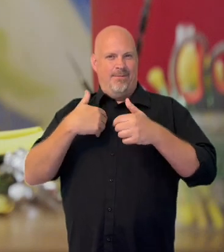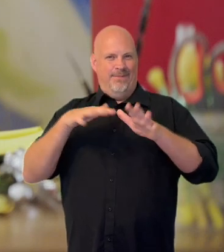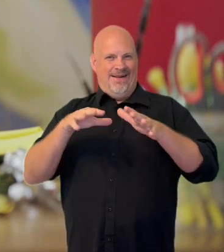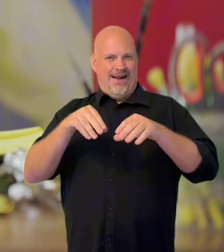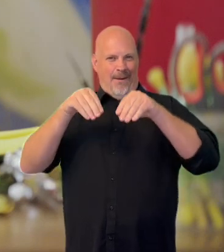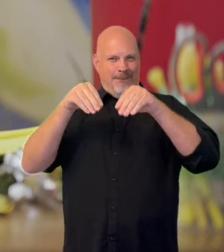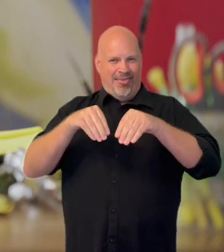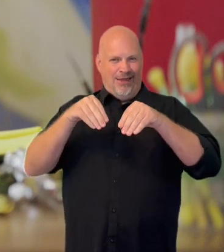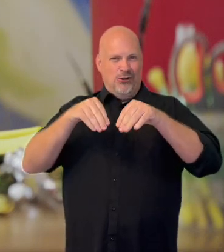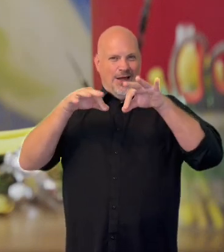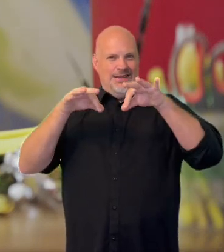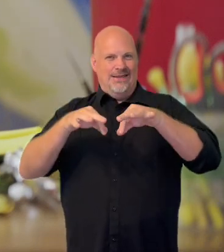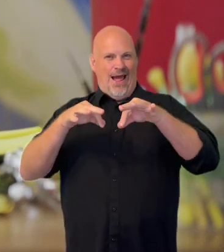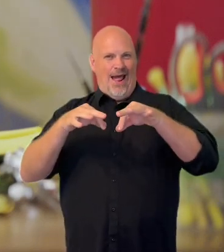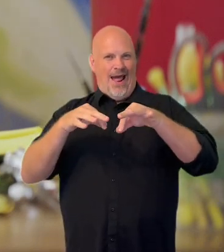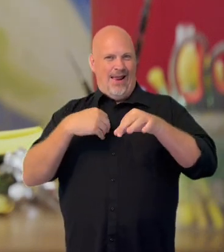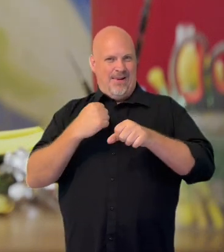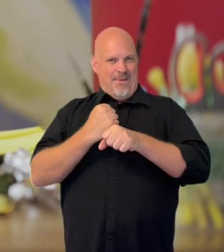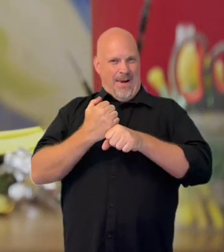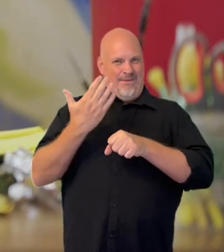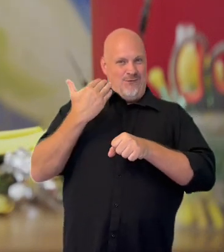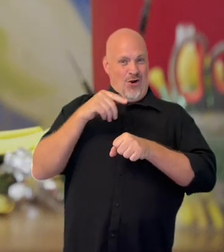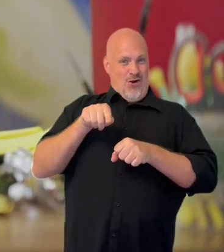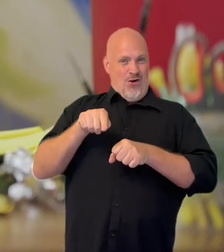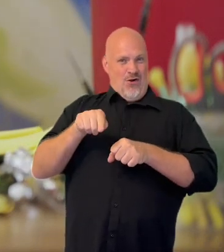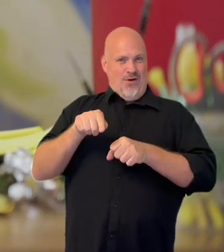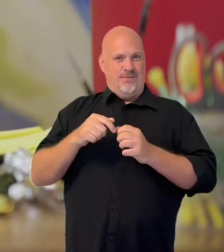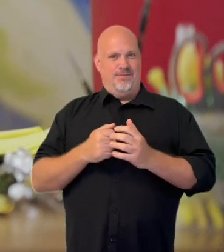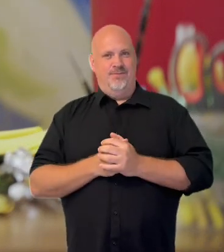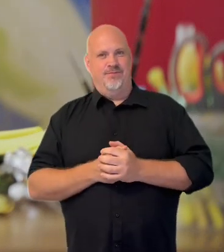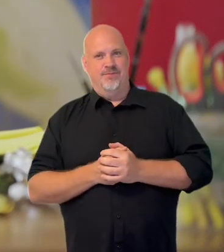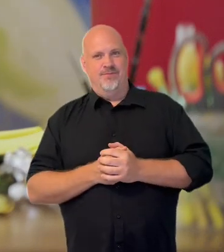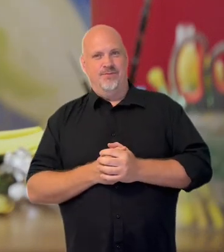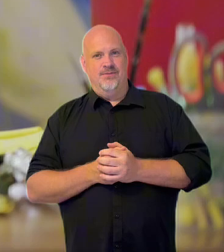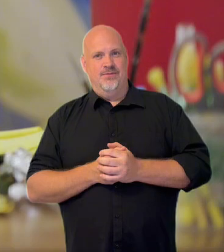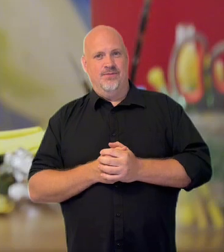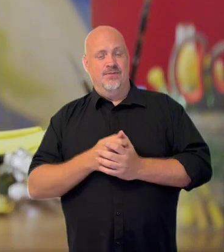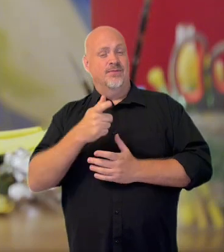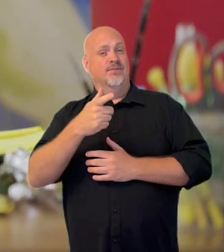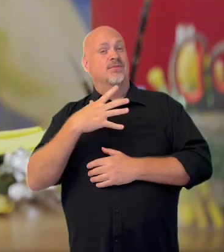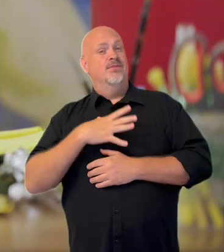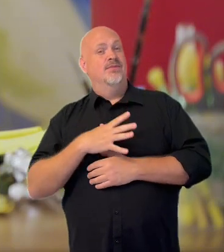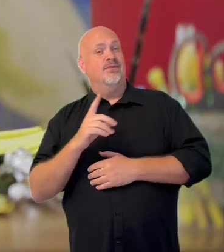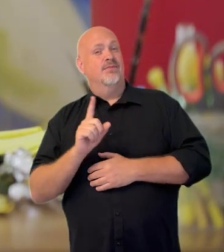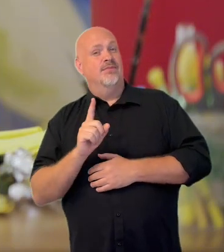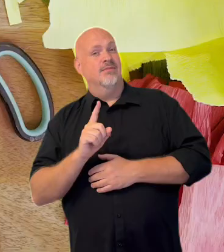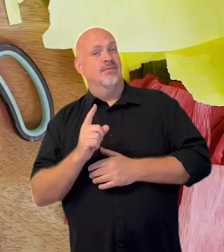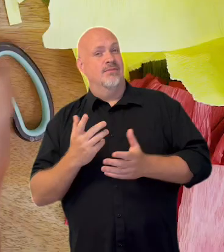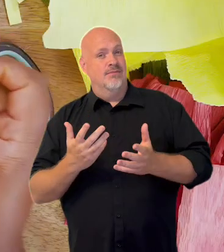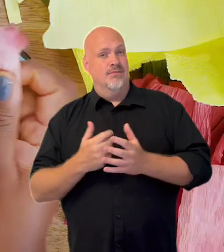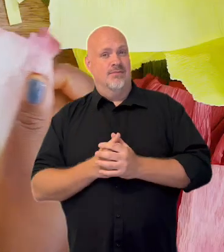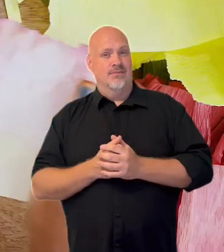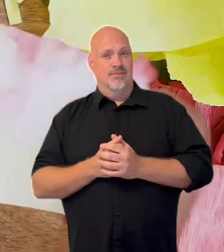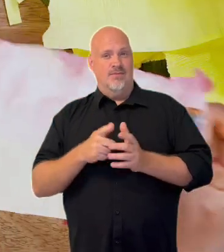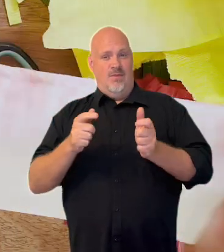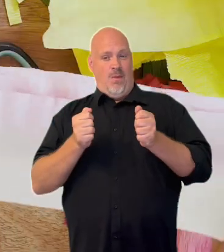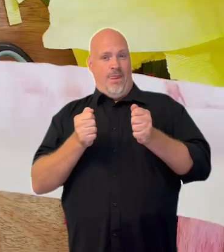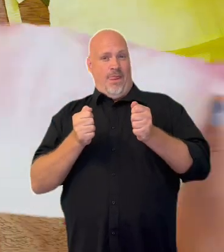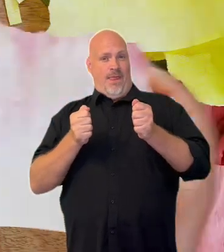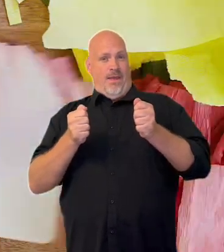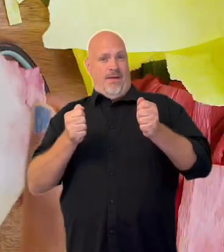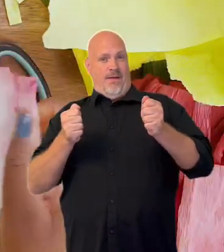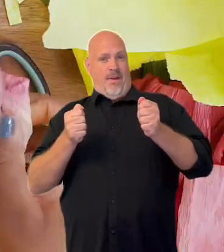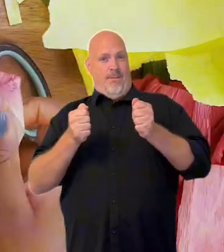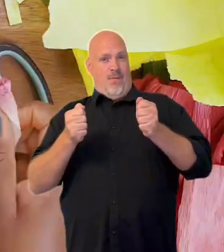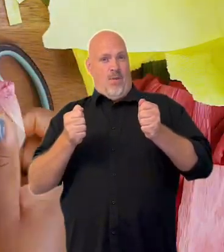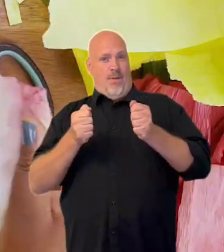want to pull your paper so it's nice and stretched out. So what we're going to do here